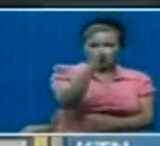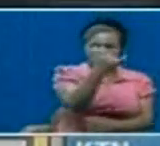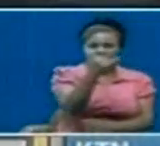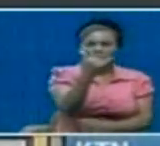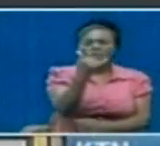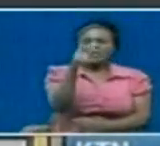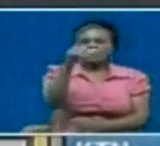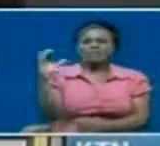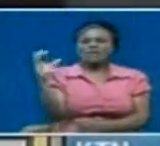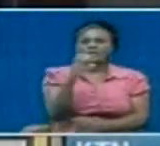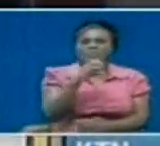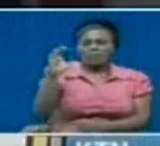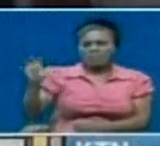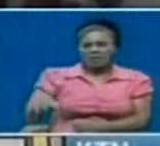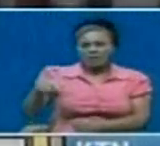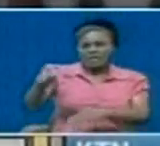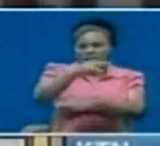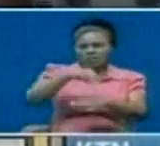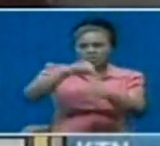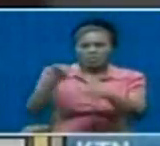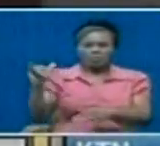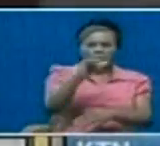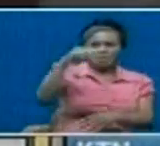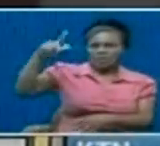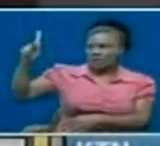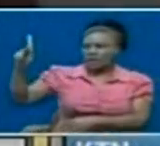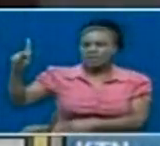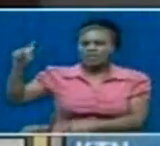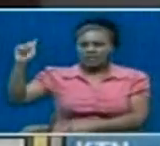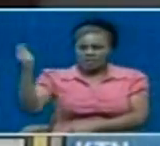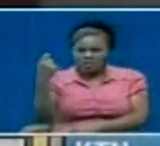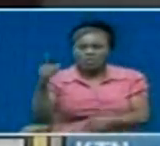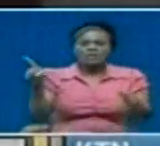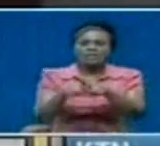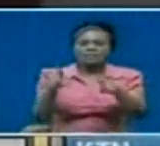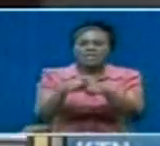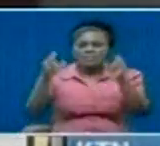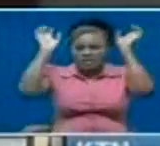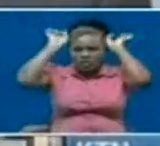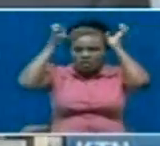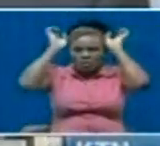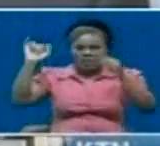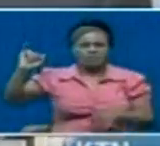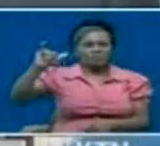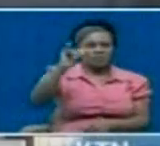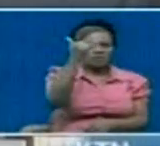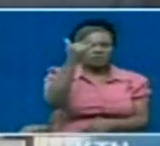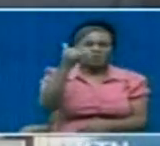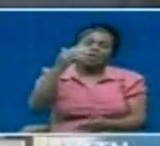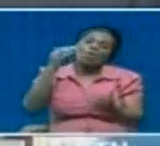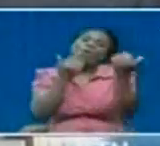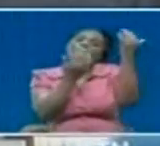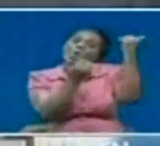on the market. Among them, the national carrier Kenya Airways, Rwanda Air, and the Ethiopian Airlines. We sincerely